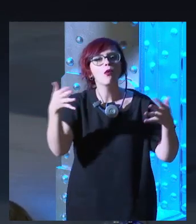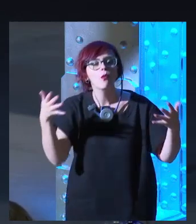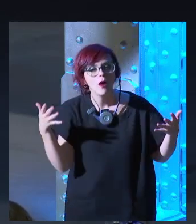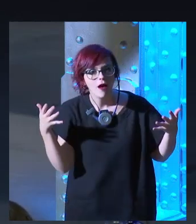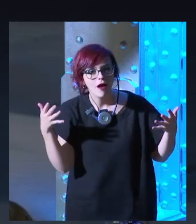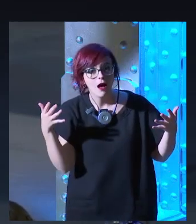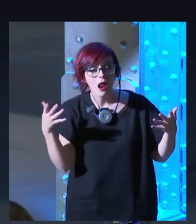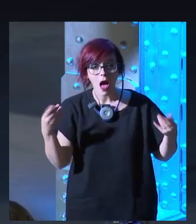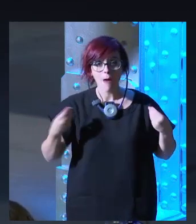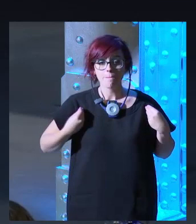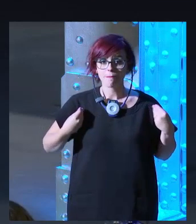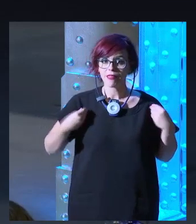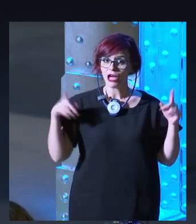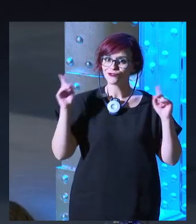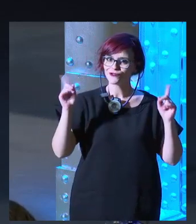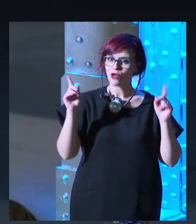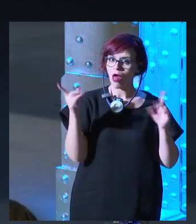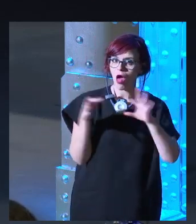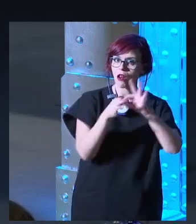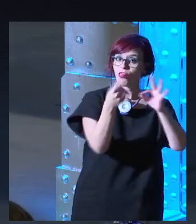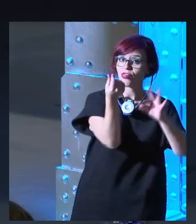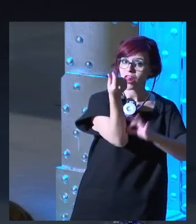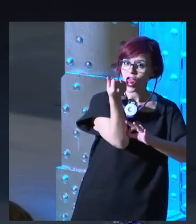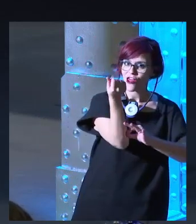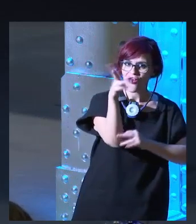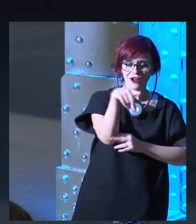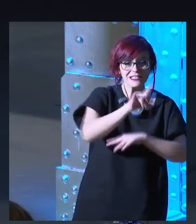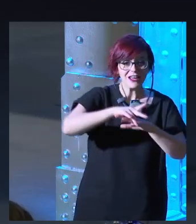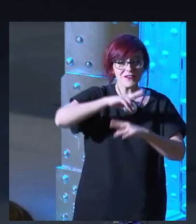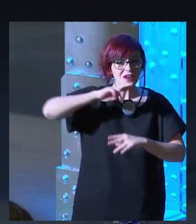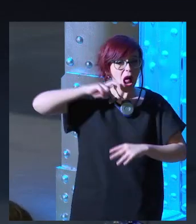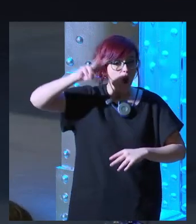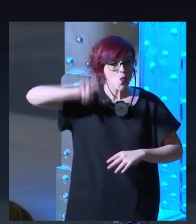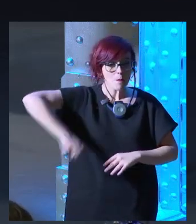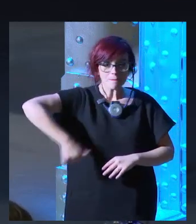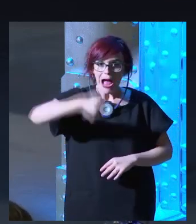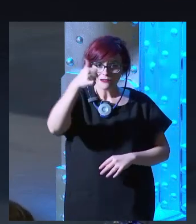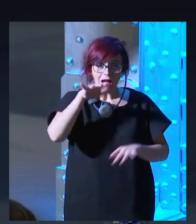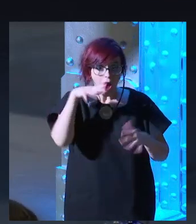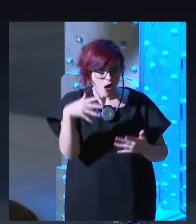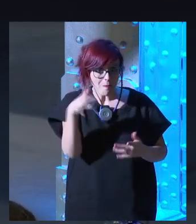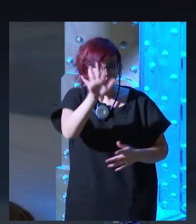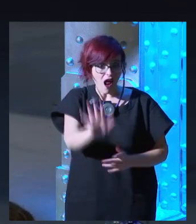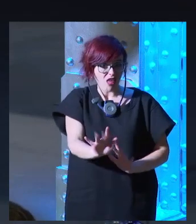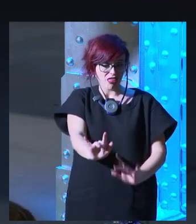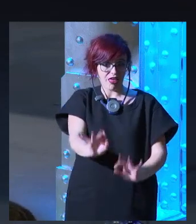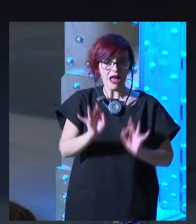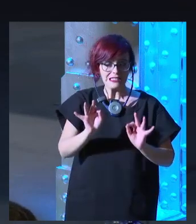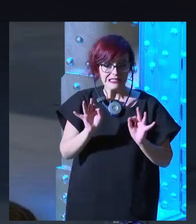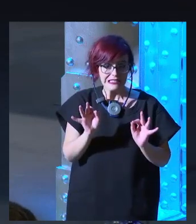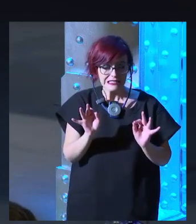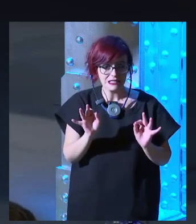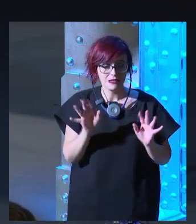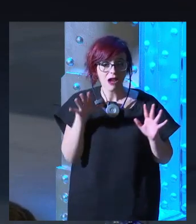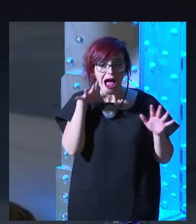about money, that money is not the highest value, which is where we are at the moment in the neoliberal experiment. I think